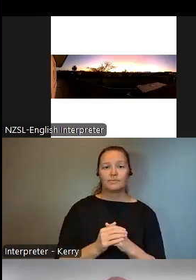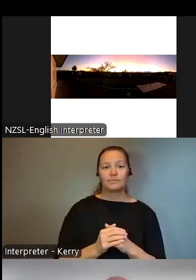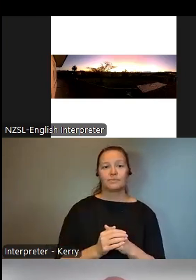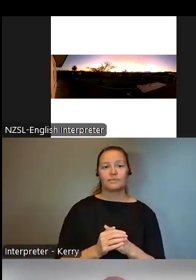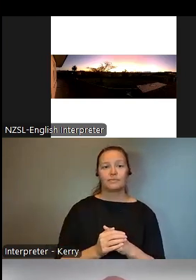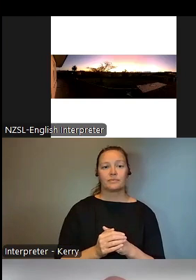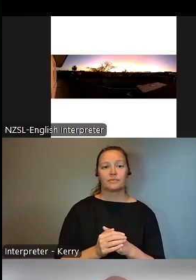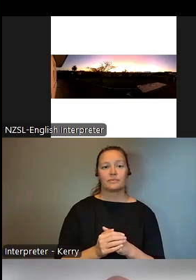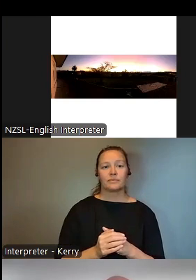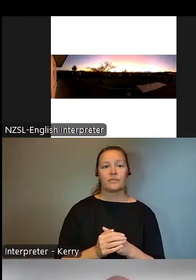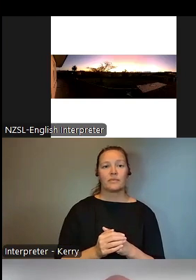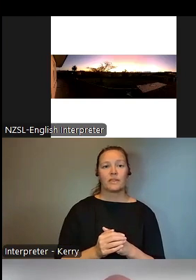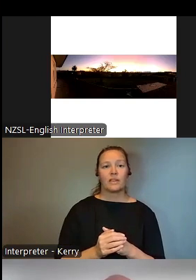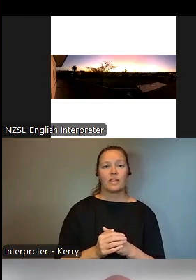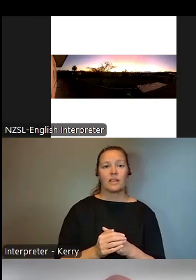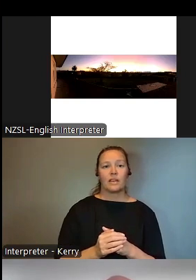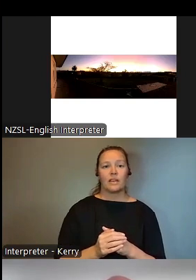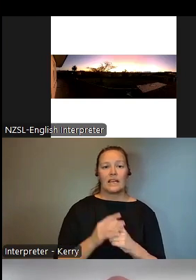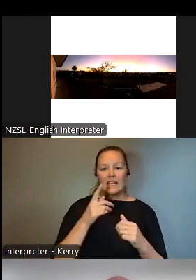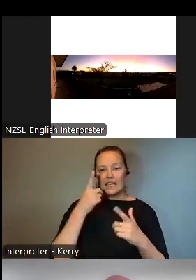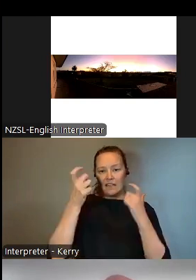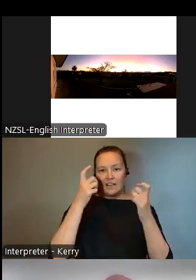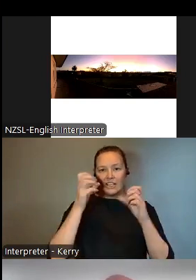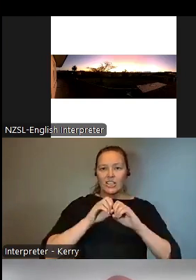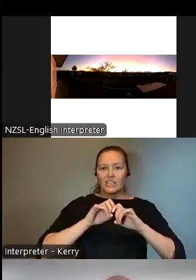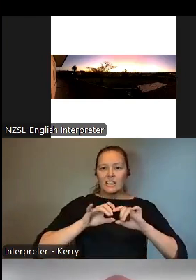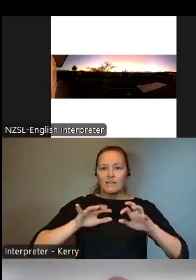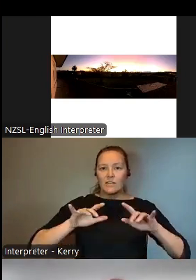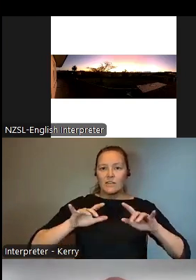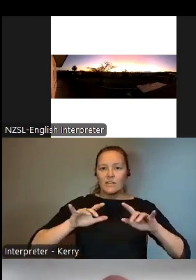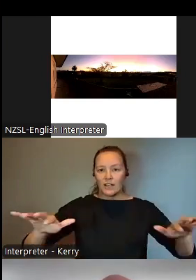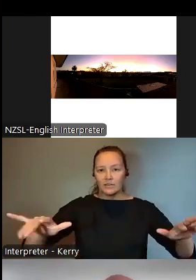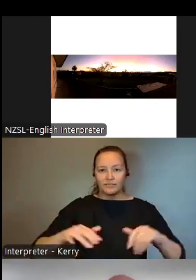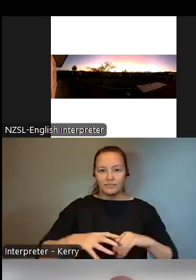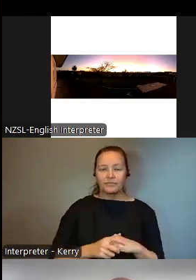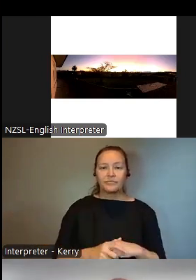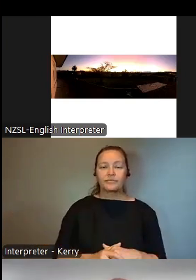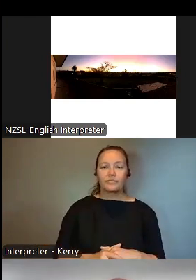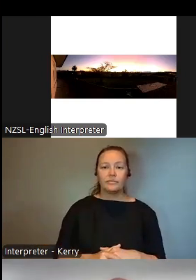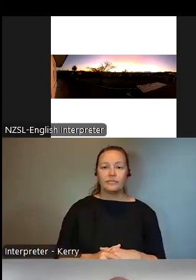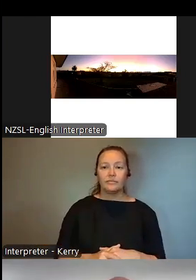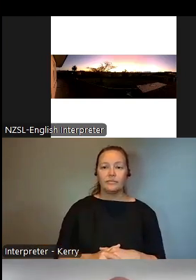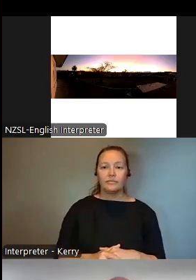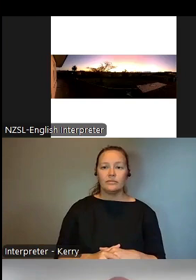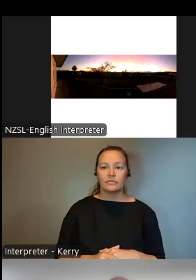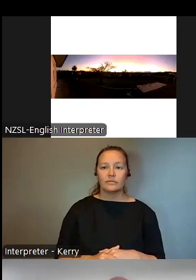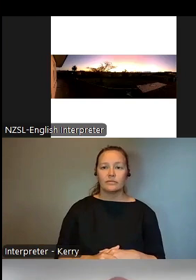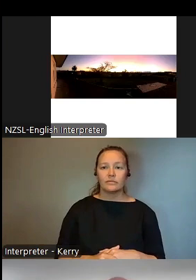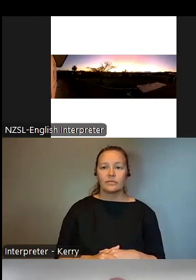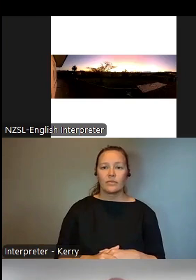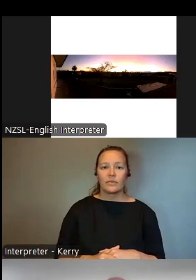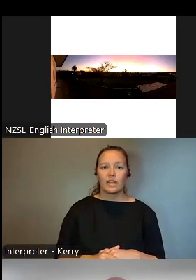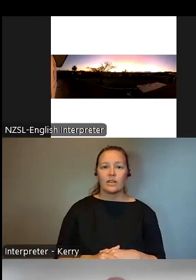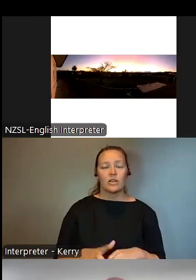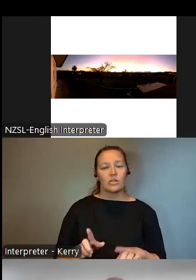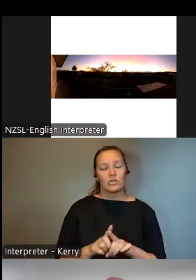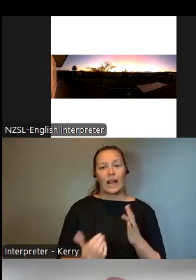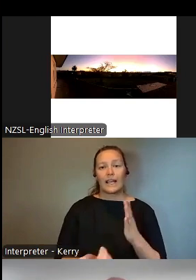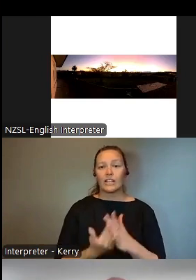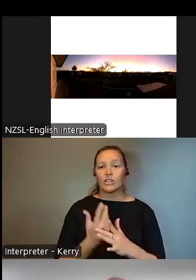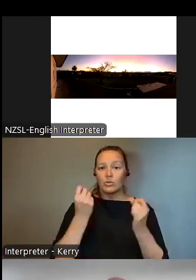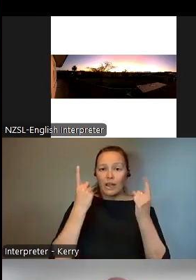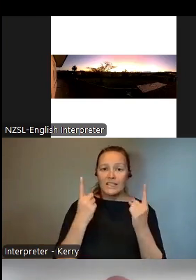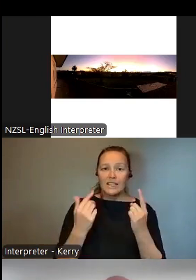of the diffusion of innovation. And it's the way that a new idea or a